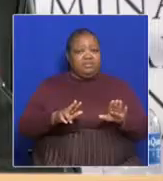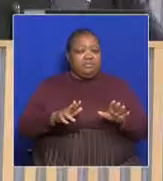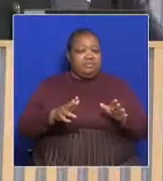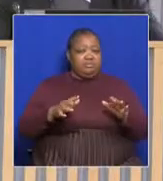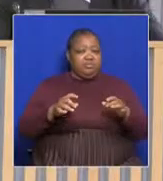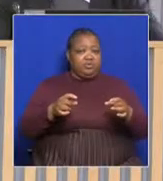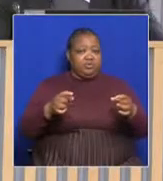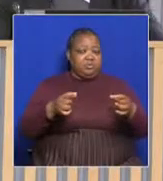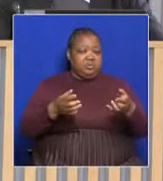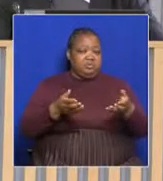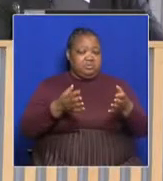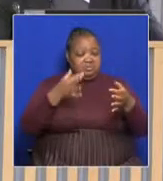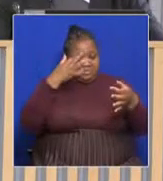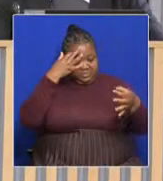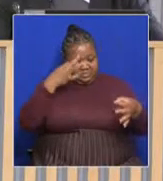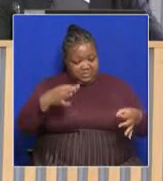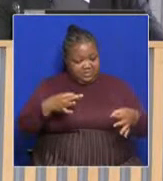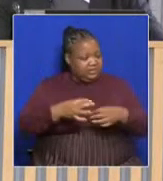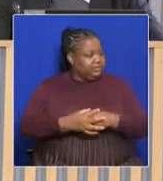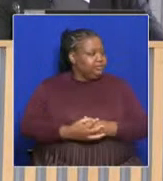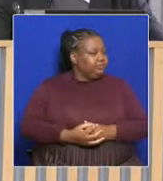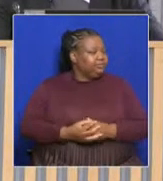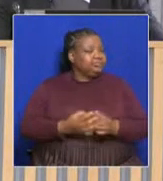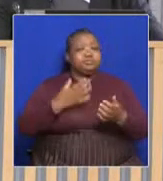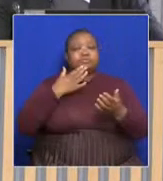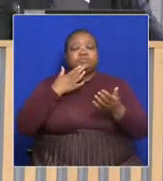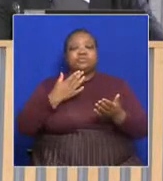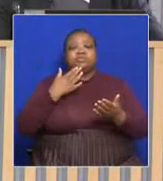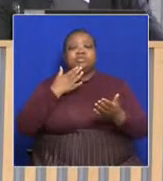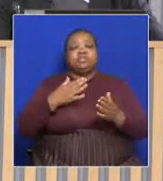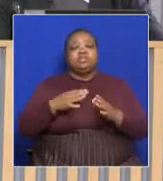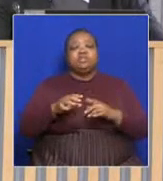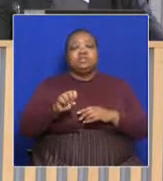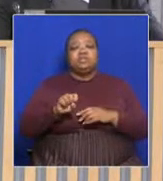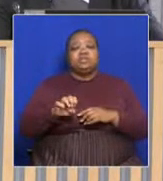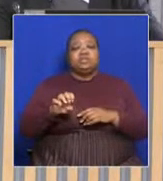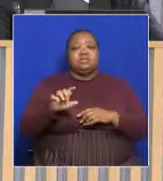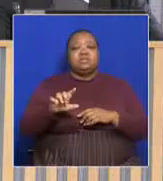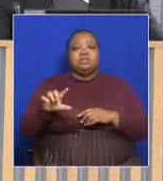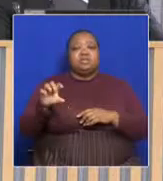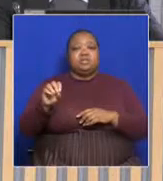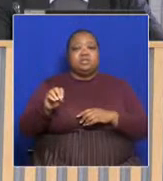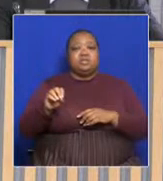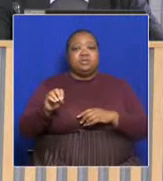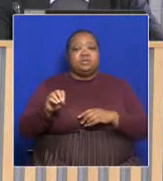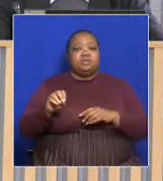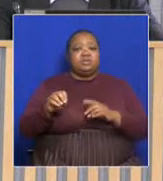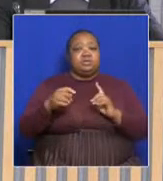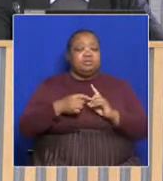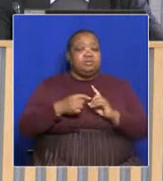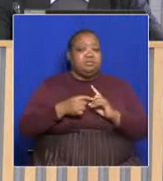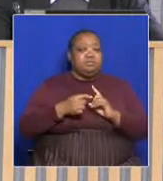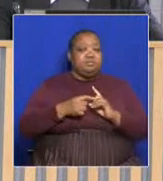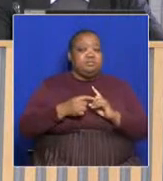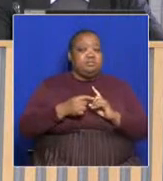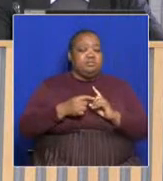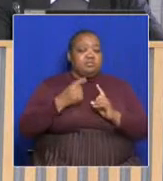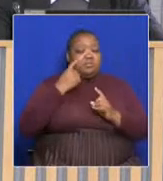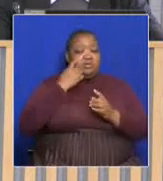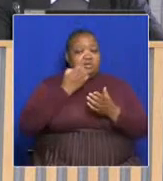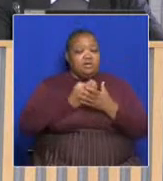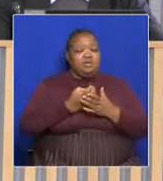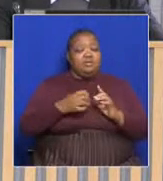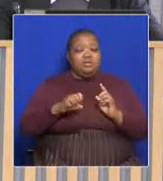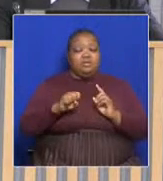Chair. Thank you, Ms. Sillo. The hearing of the evidence of General Sinona